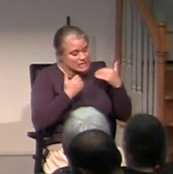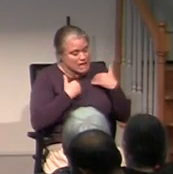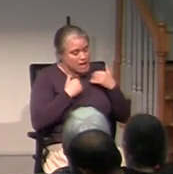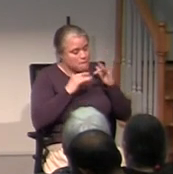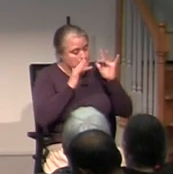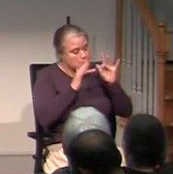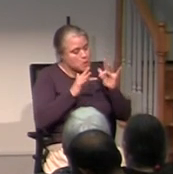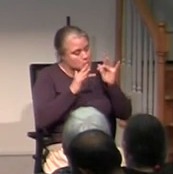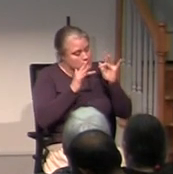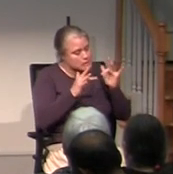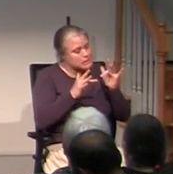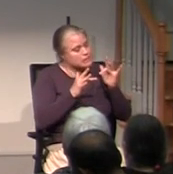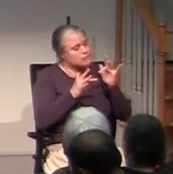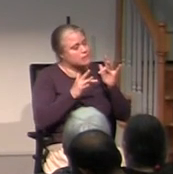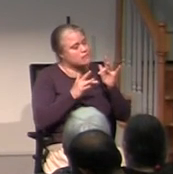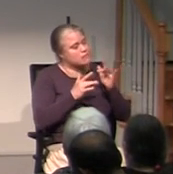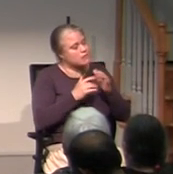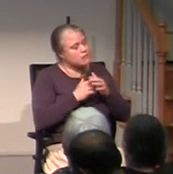Forgive us for our